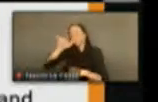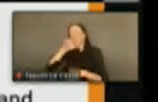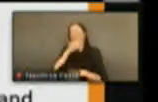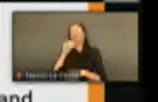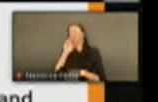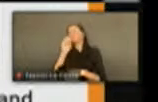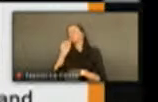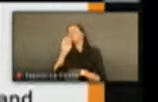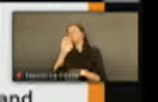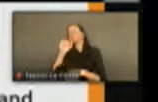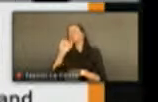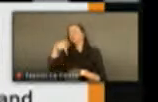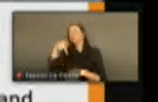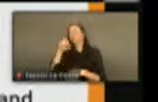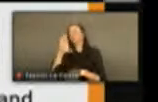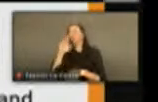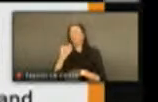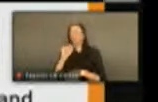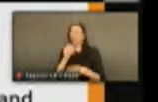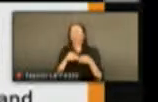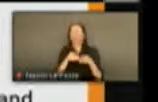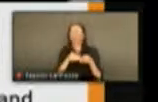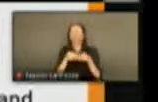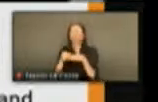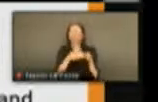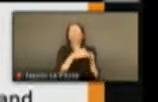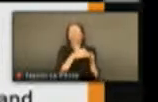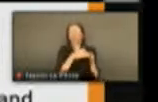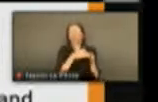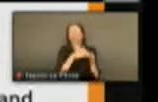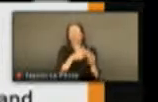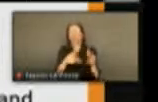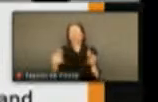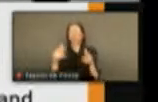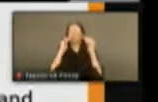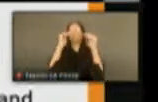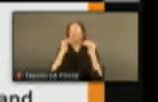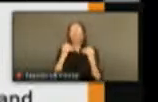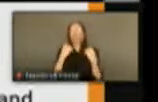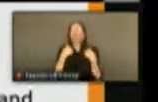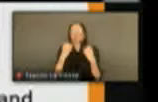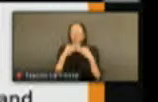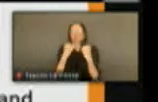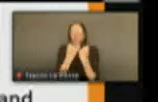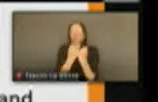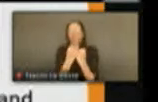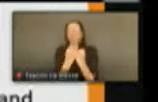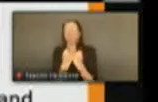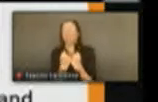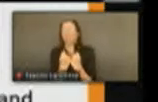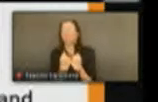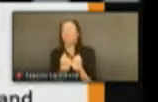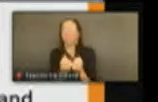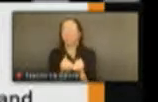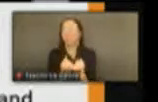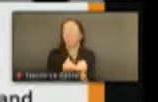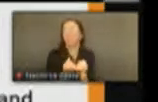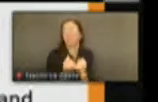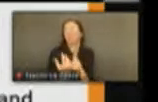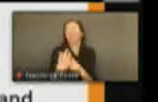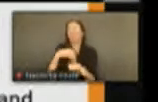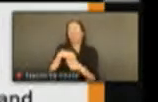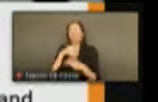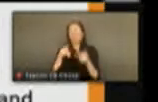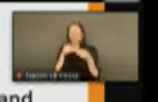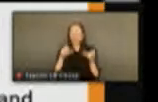public housing and homeless trust. Recreation and culture includes parks, libraries, and cultural